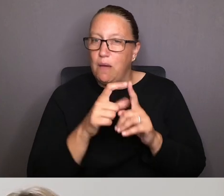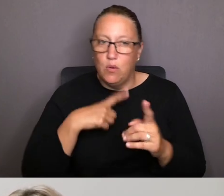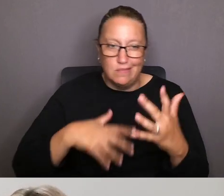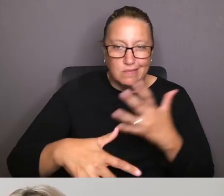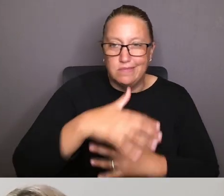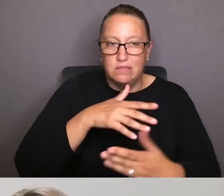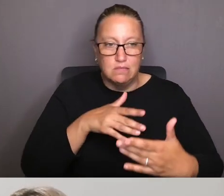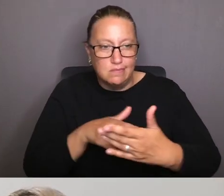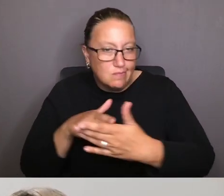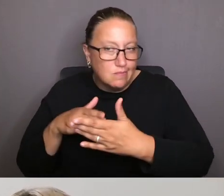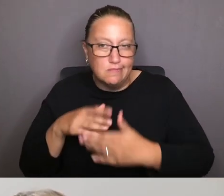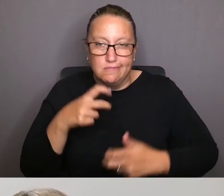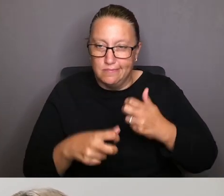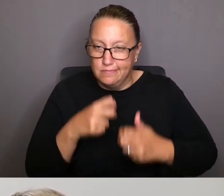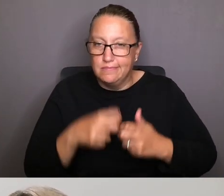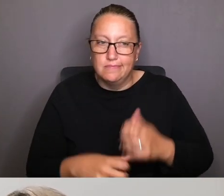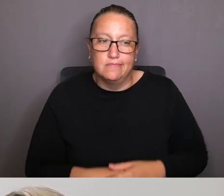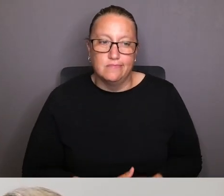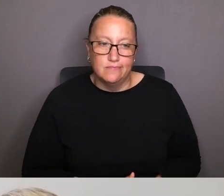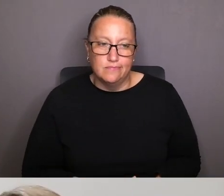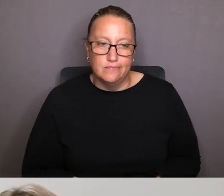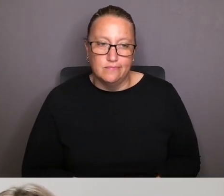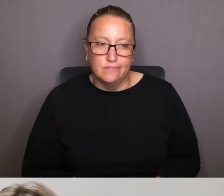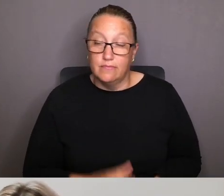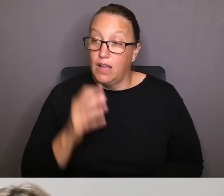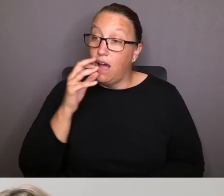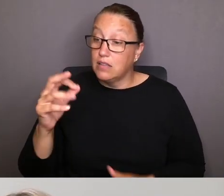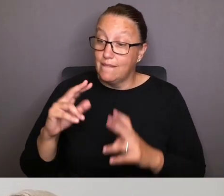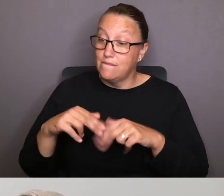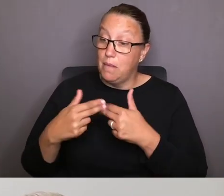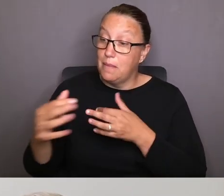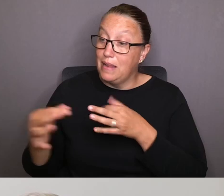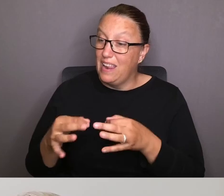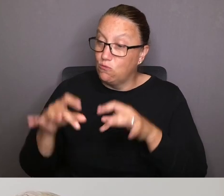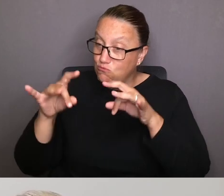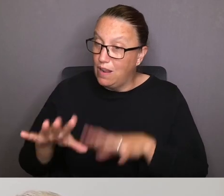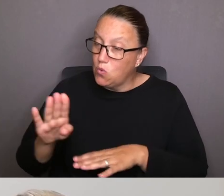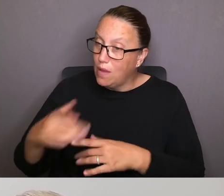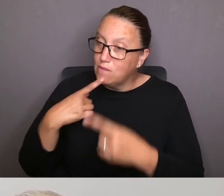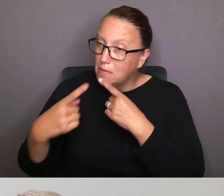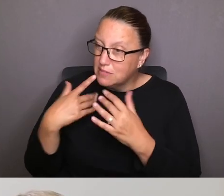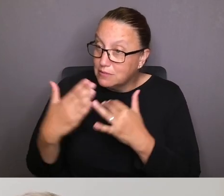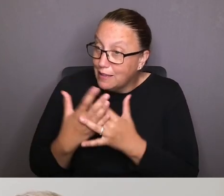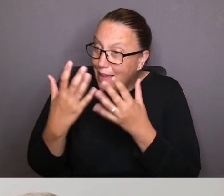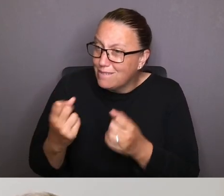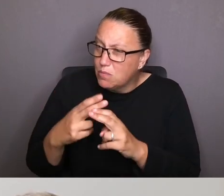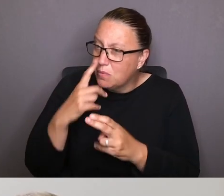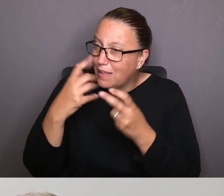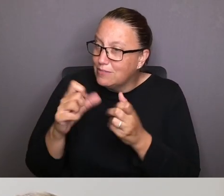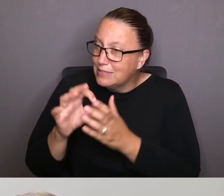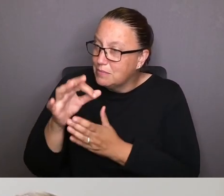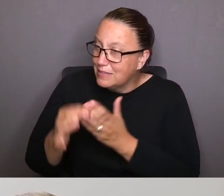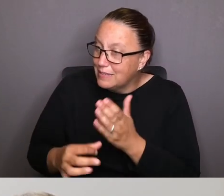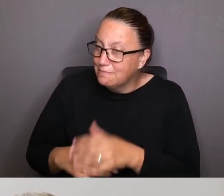young people, sometimes having to, book appointments and stick to them because of all the things that happen in life can be pretty tricky. And so,